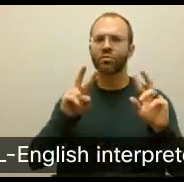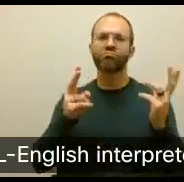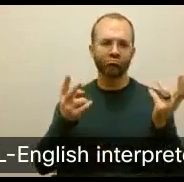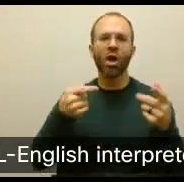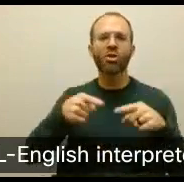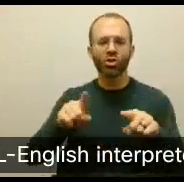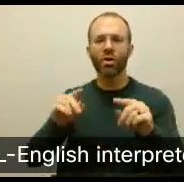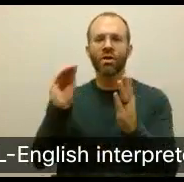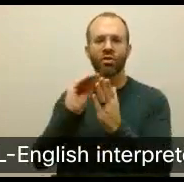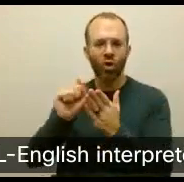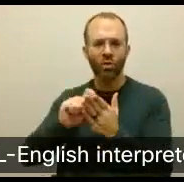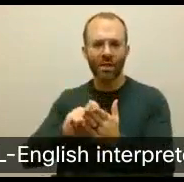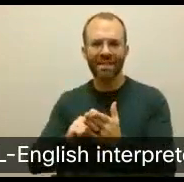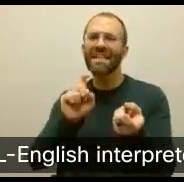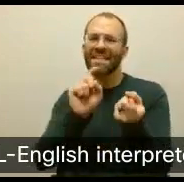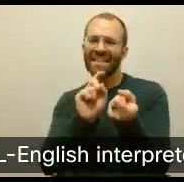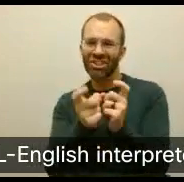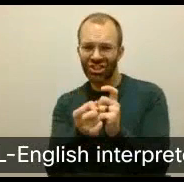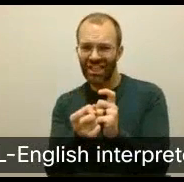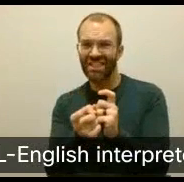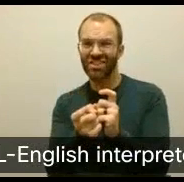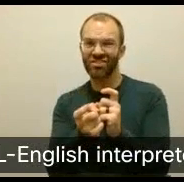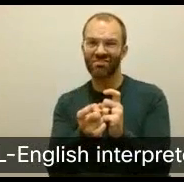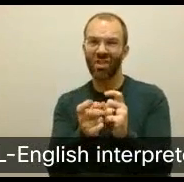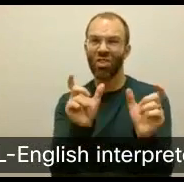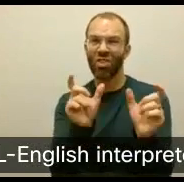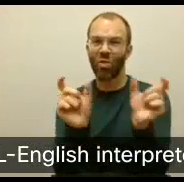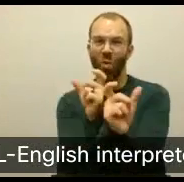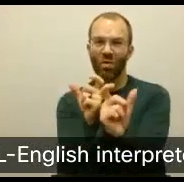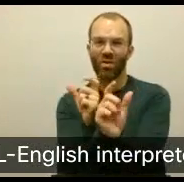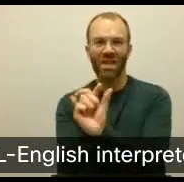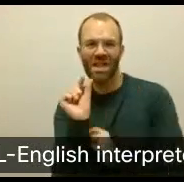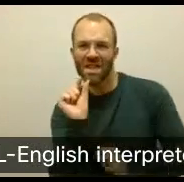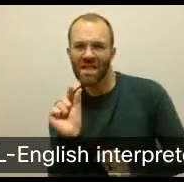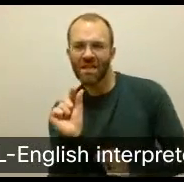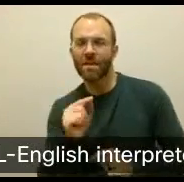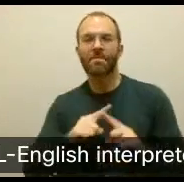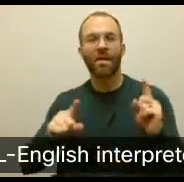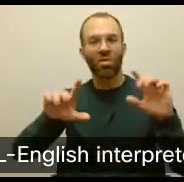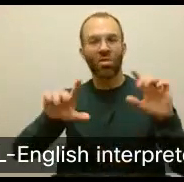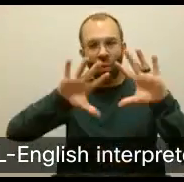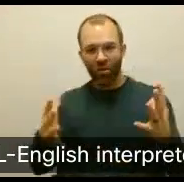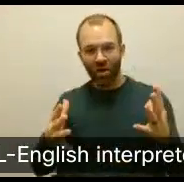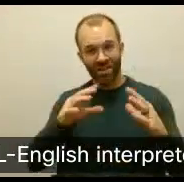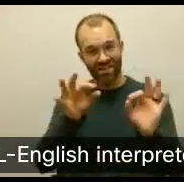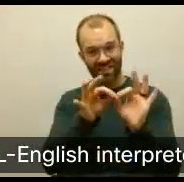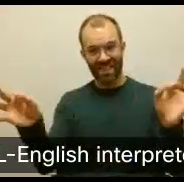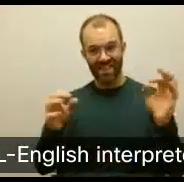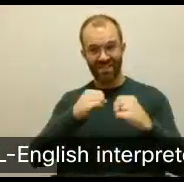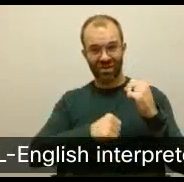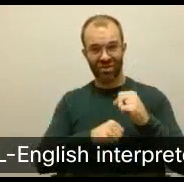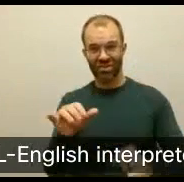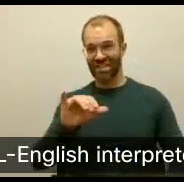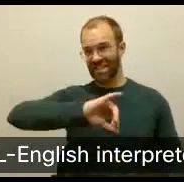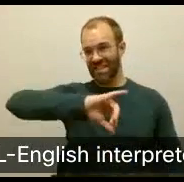of the information a little bit, but it still is quite similar to the original text. The overall sentence structure is very similar to the